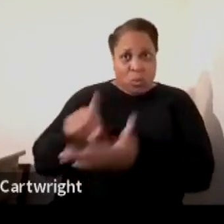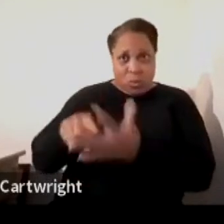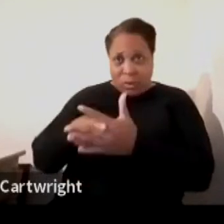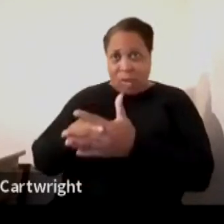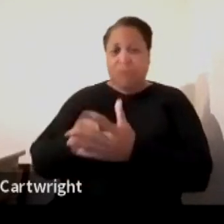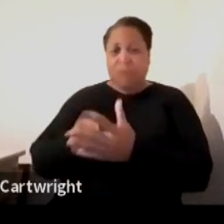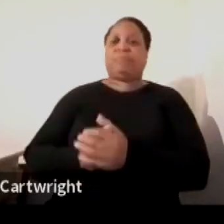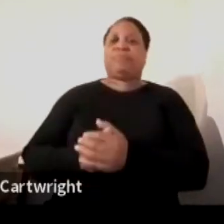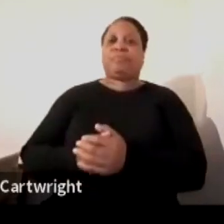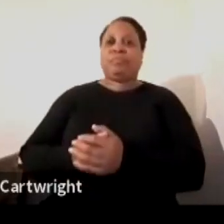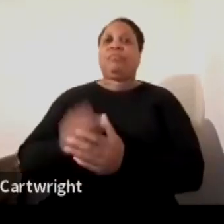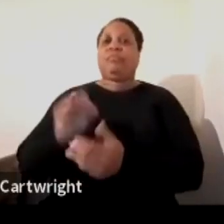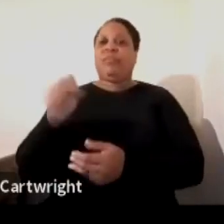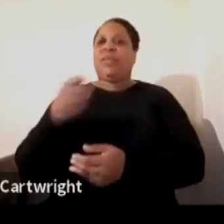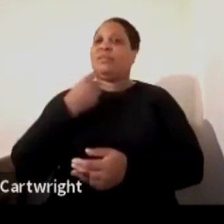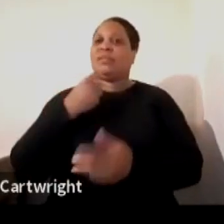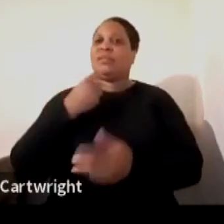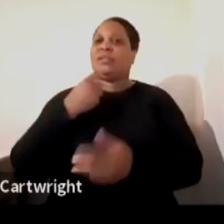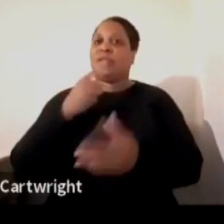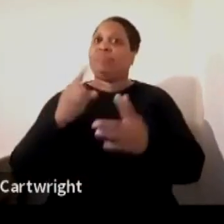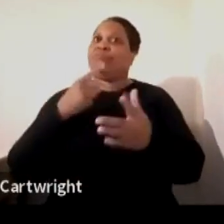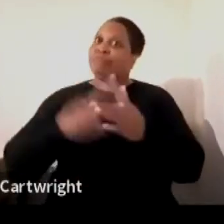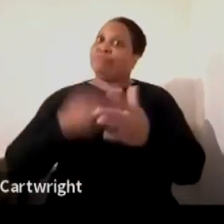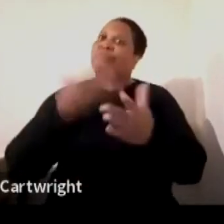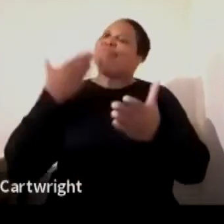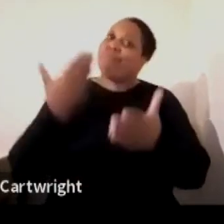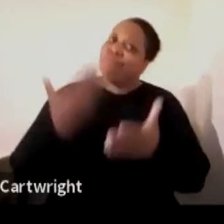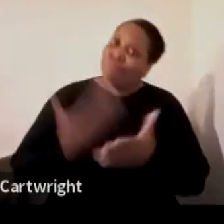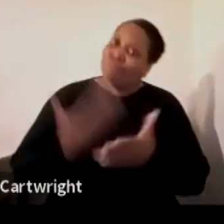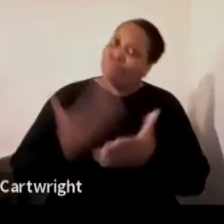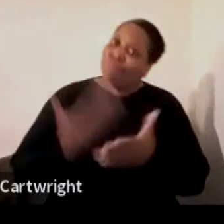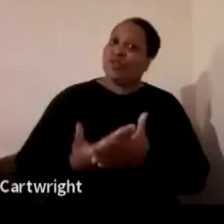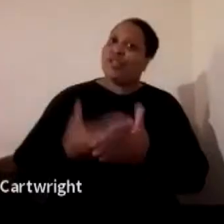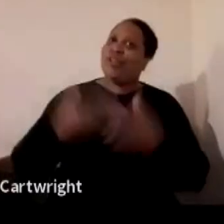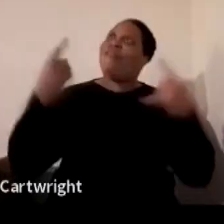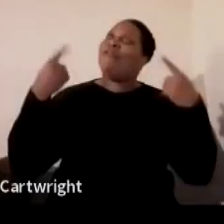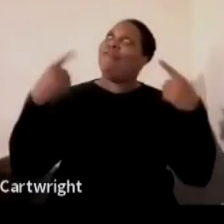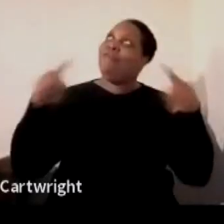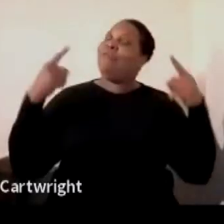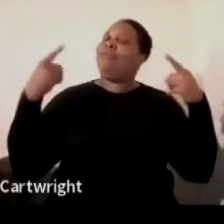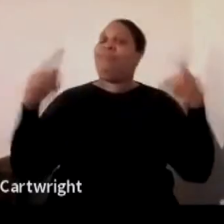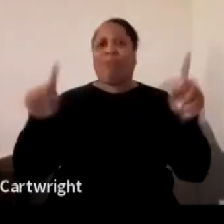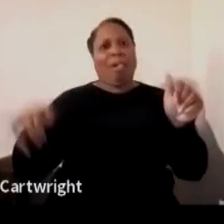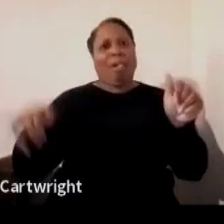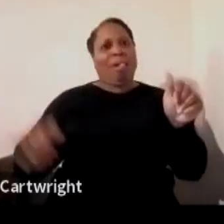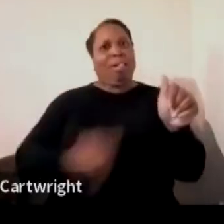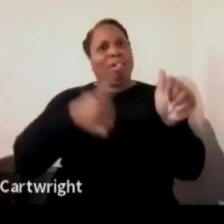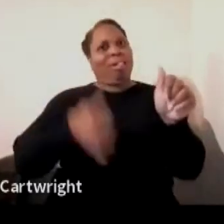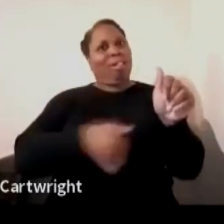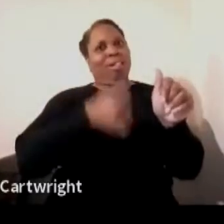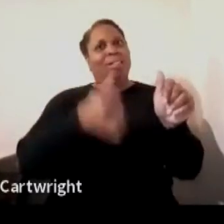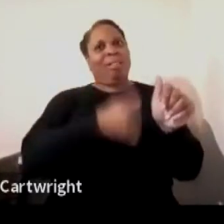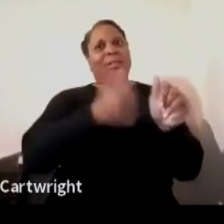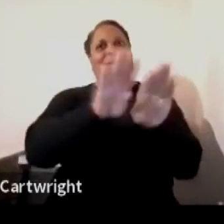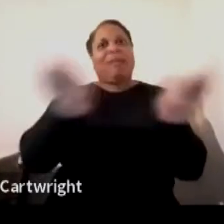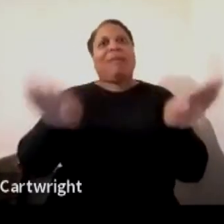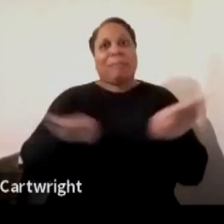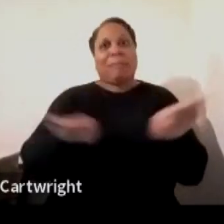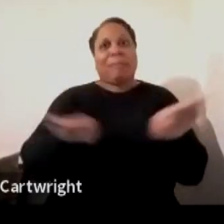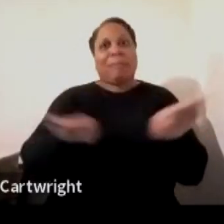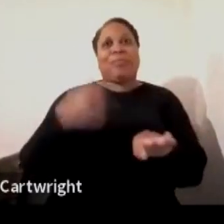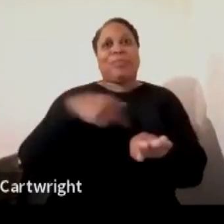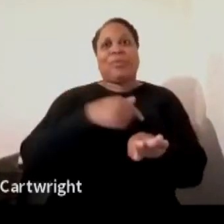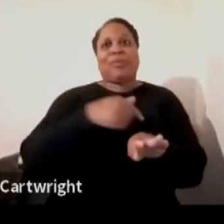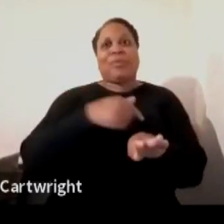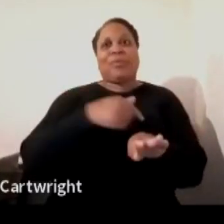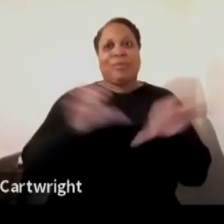good on them. They're finally catching up to what Bermuda has been doing for several months. While we know